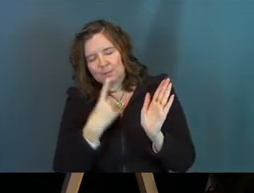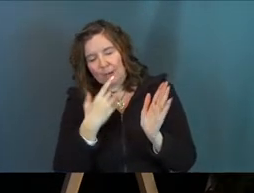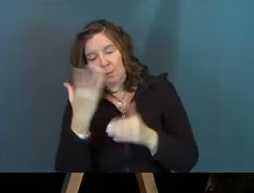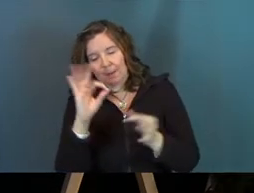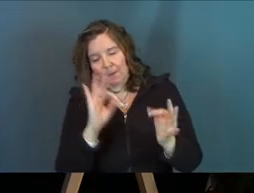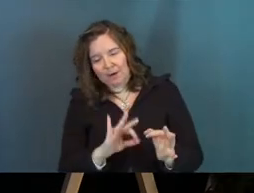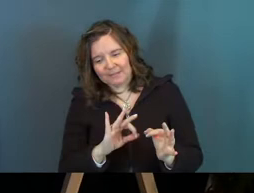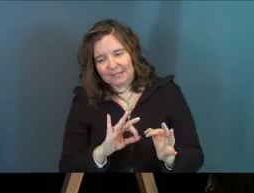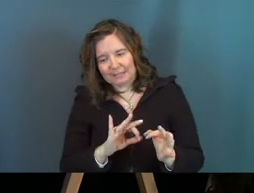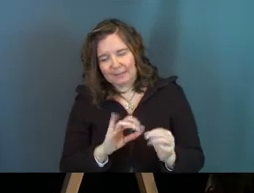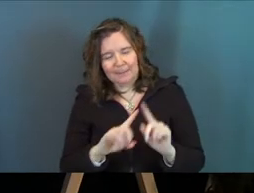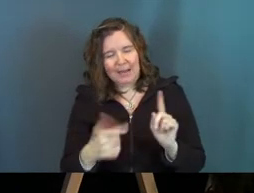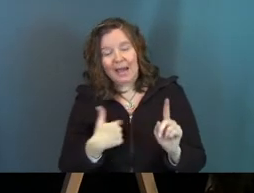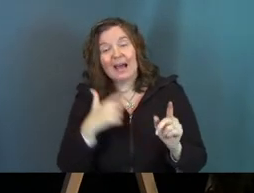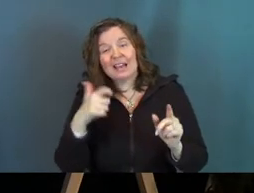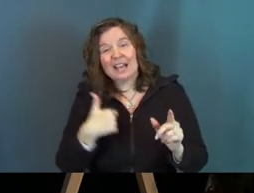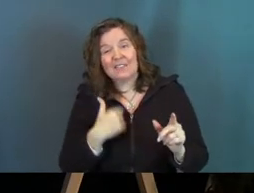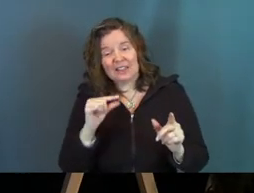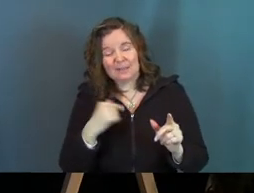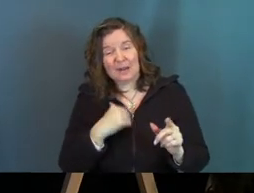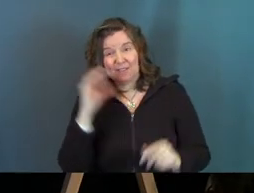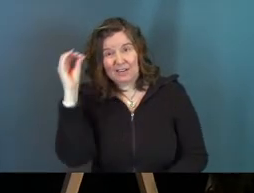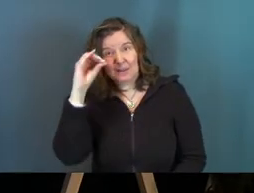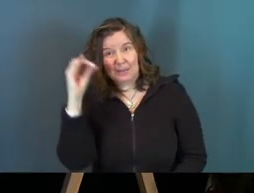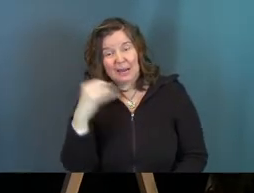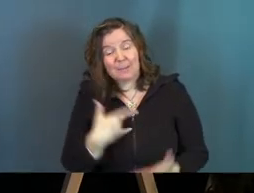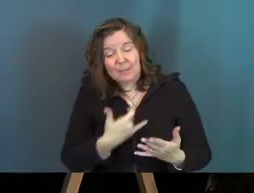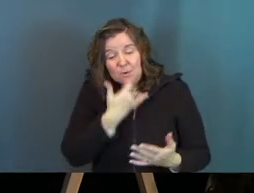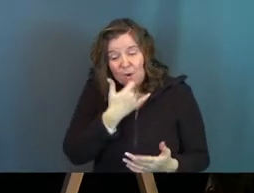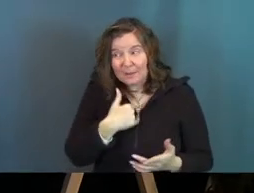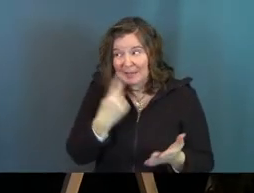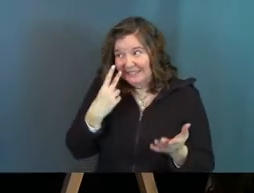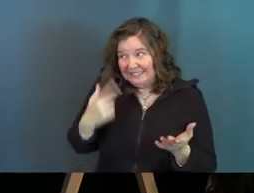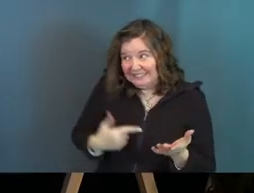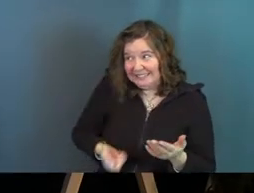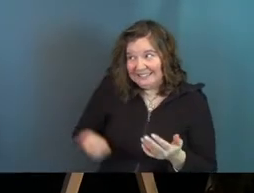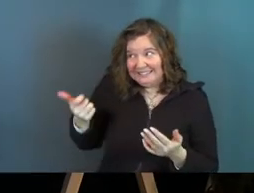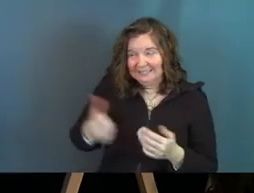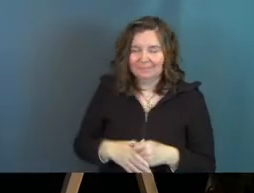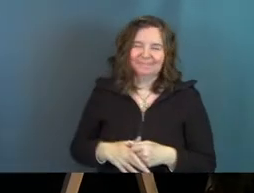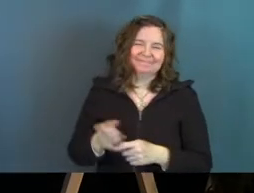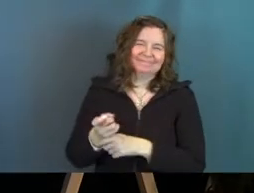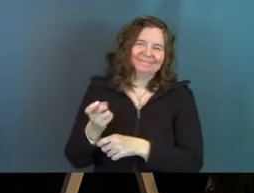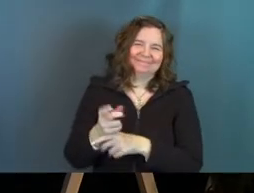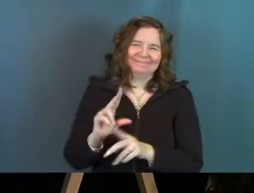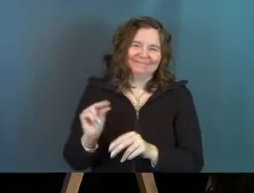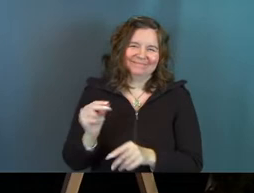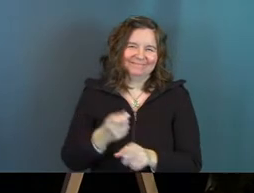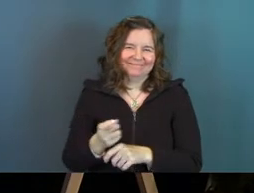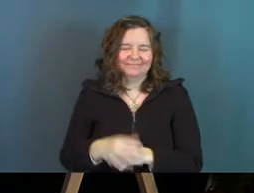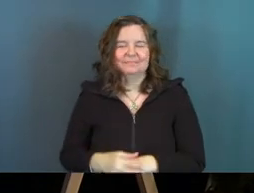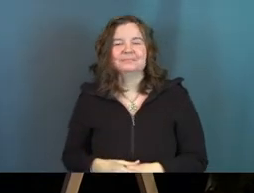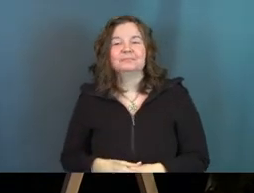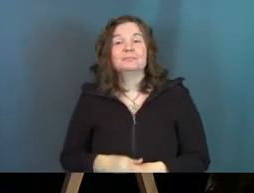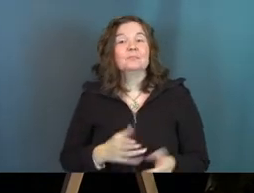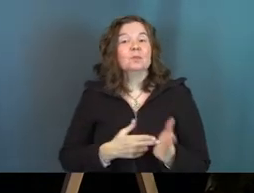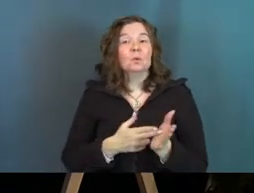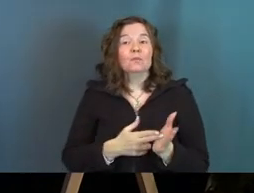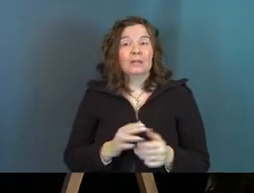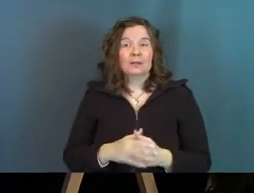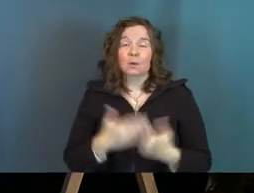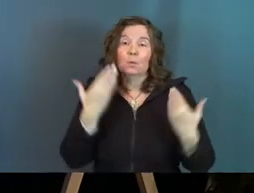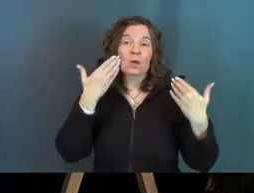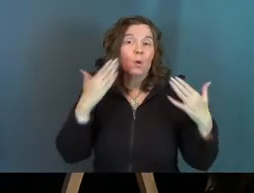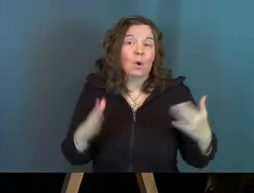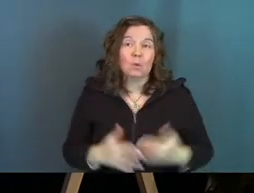was perfect, but I just have a little bit of an opinion. Probably wrong, but can we see? No. Truthfully,